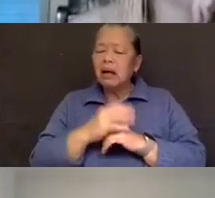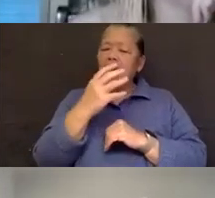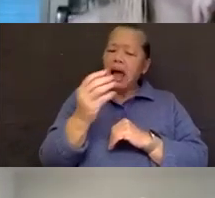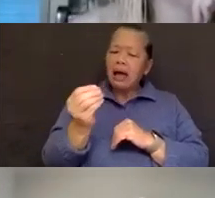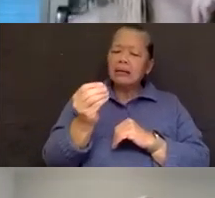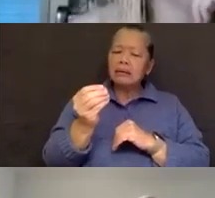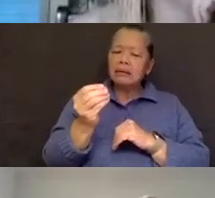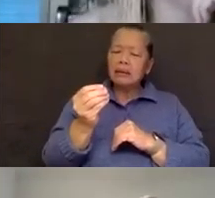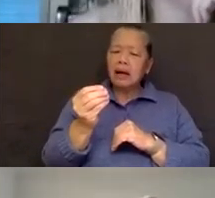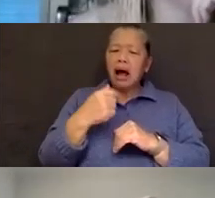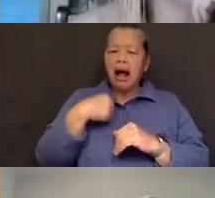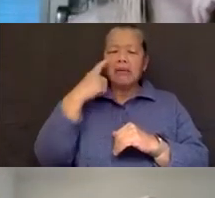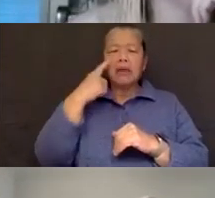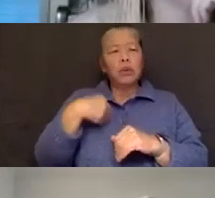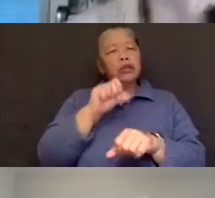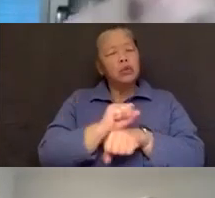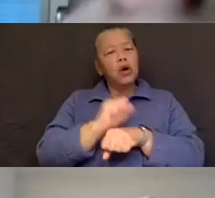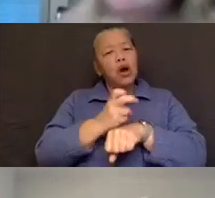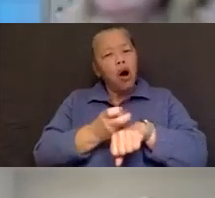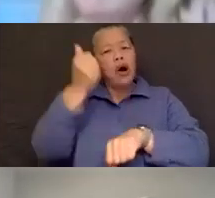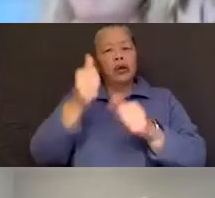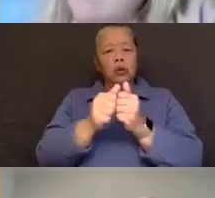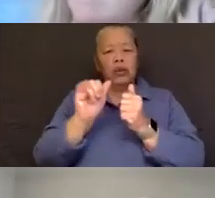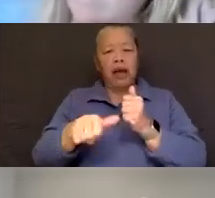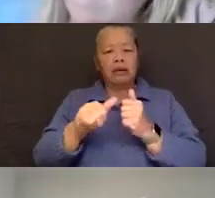I think we need to work harder at that.